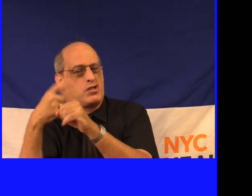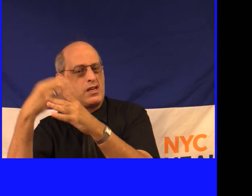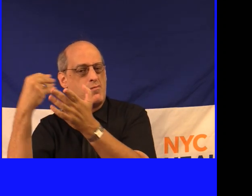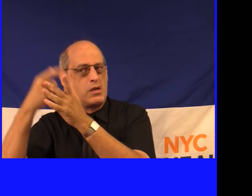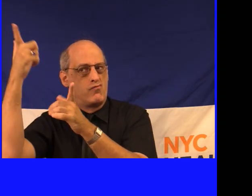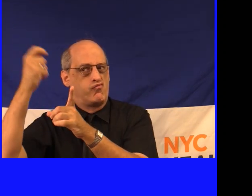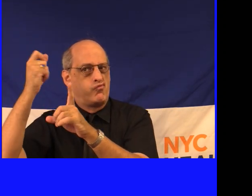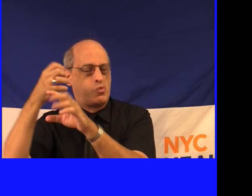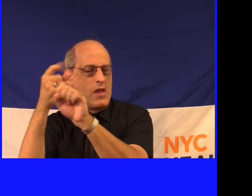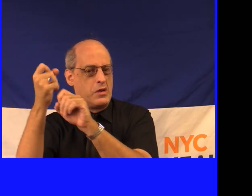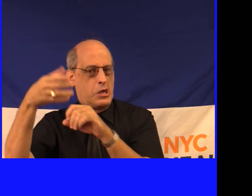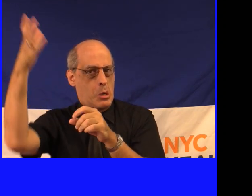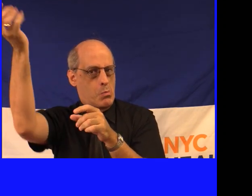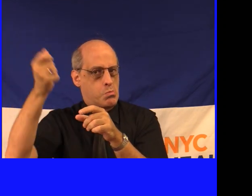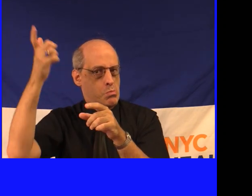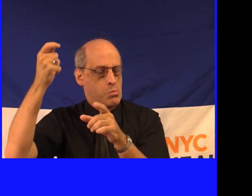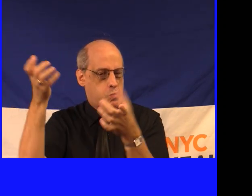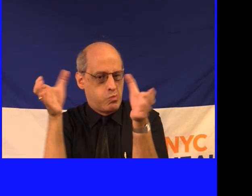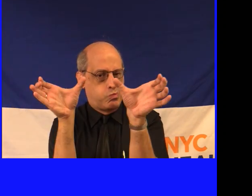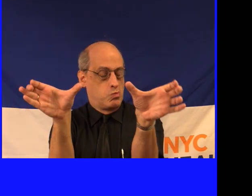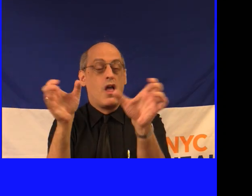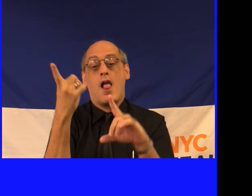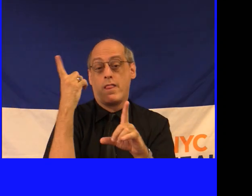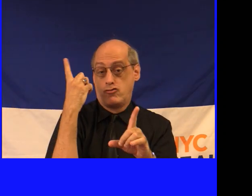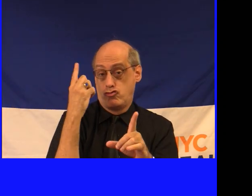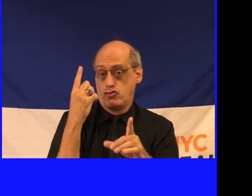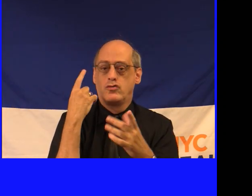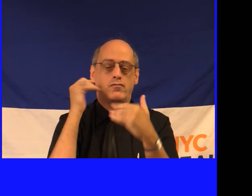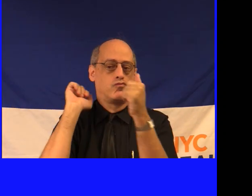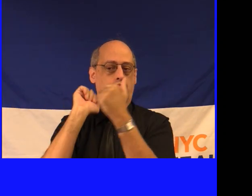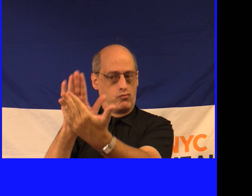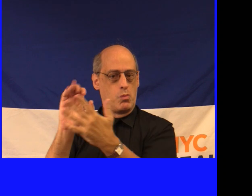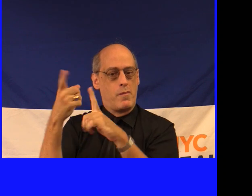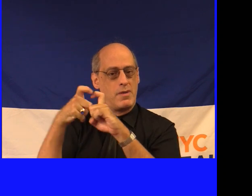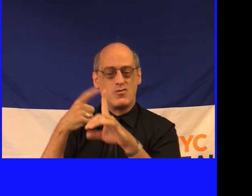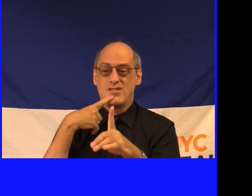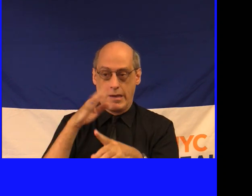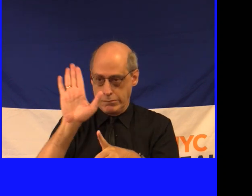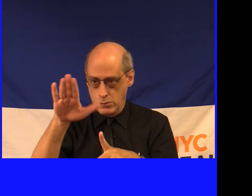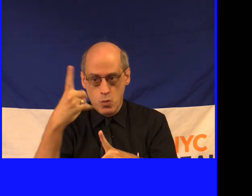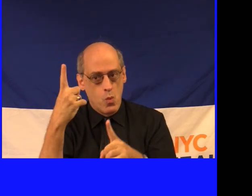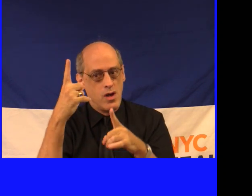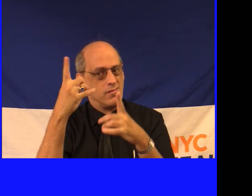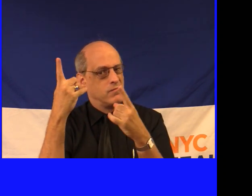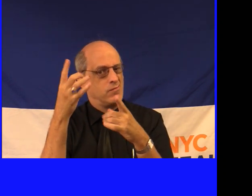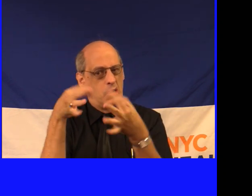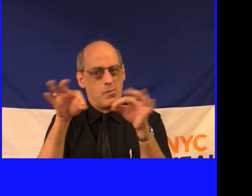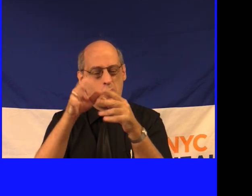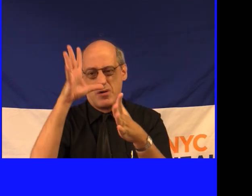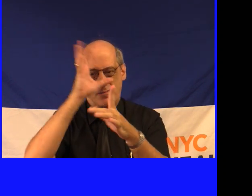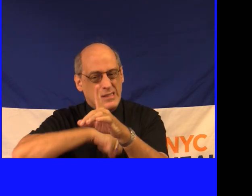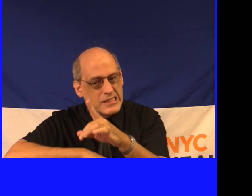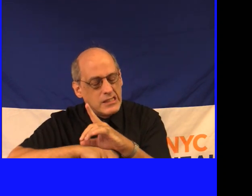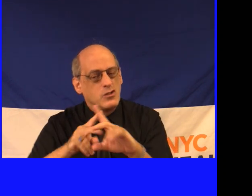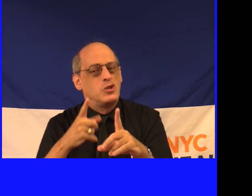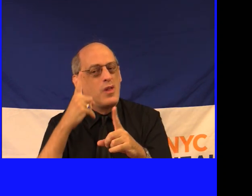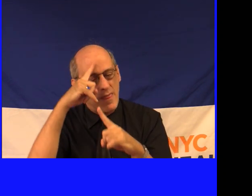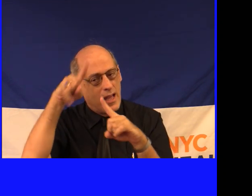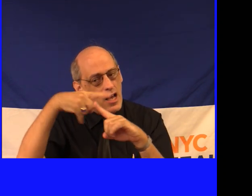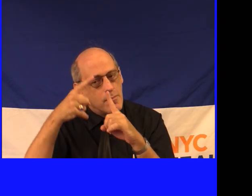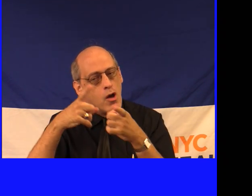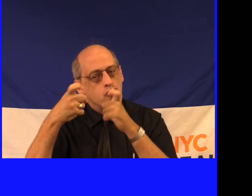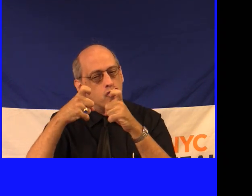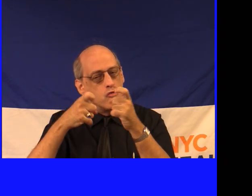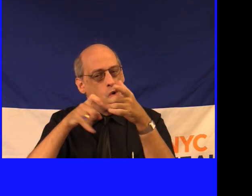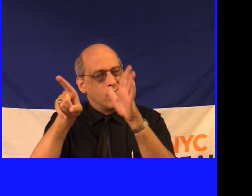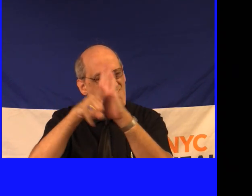receive every year. Last year, we came to management. We noted one significant deficiency. So as you think about control deficiencies, there's three levels.